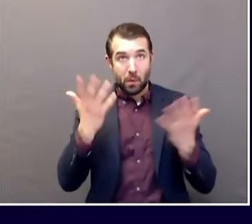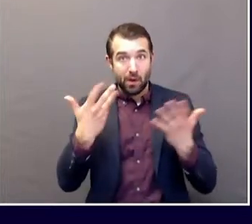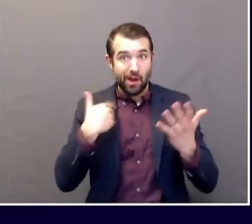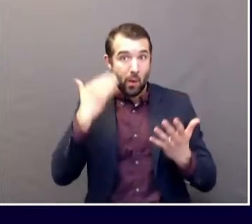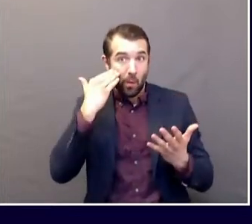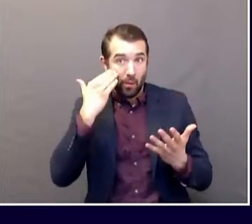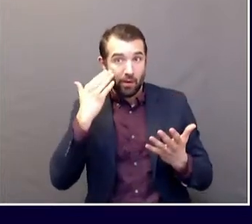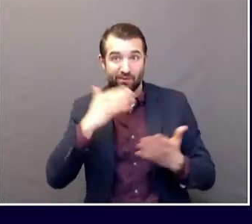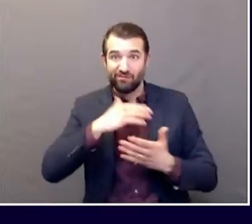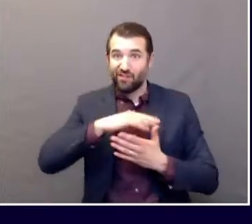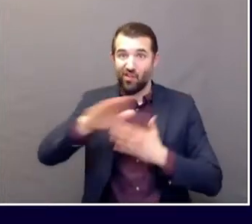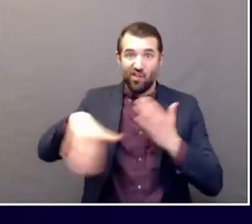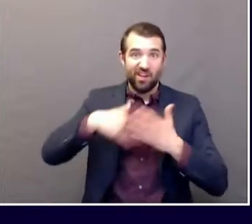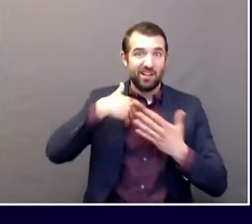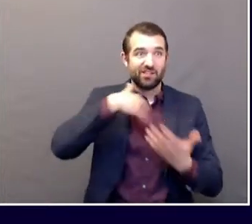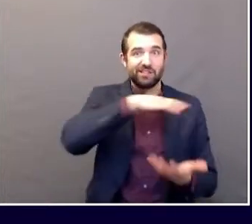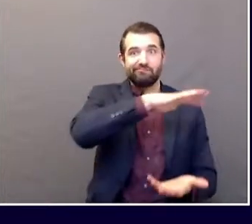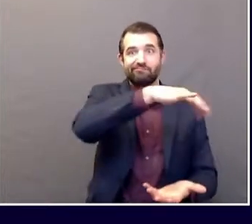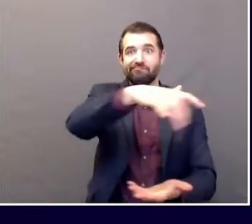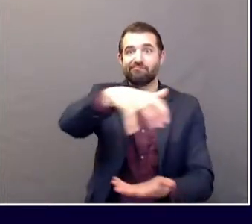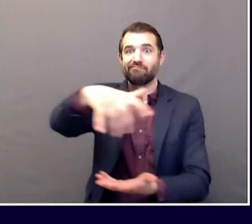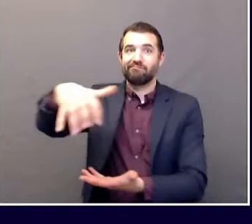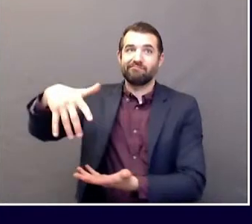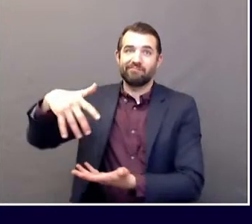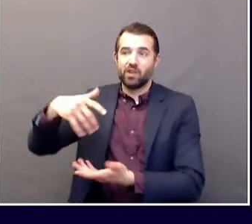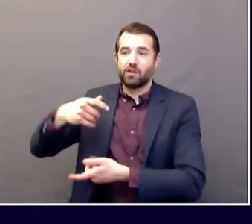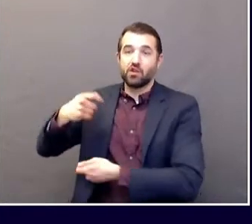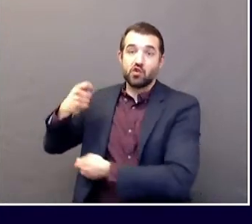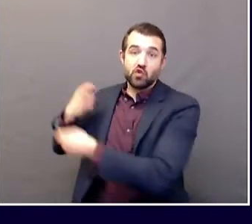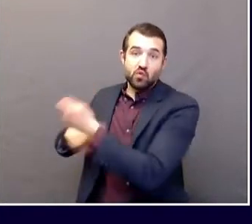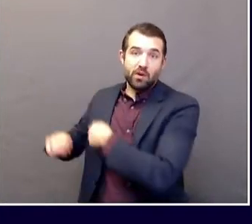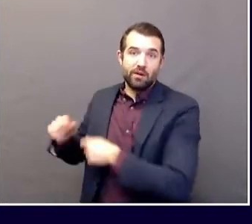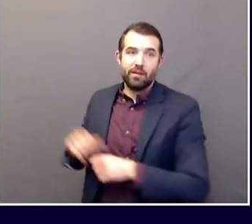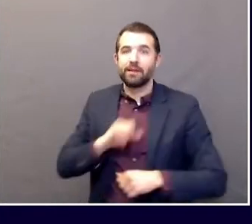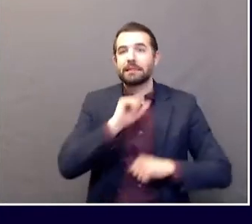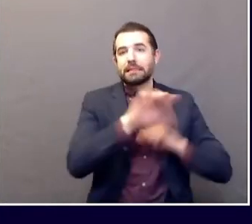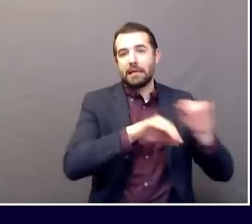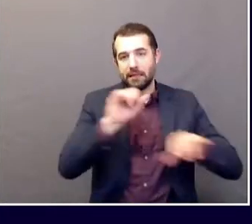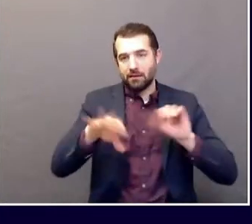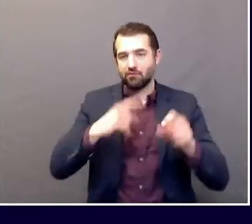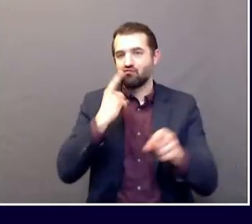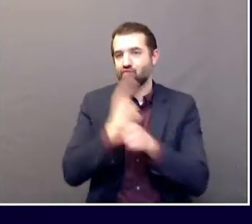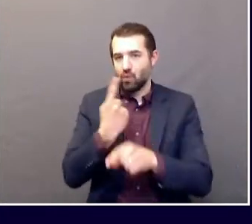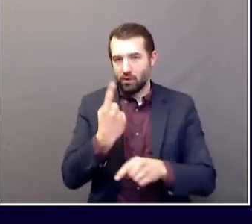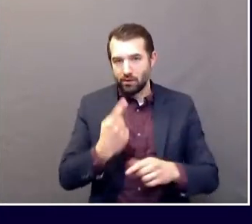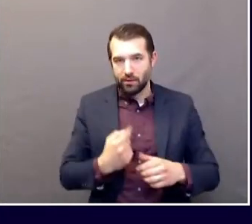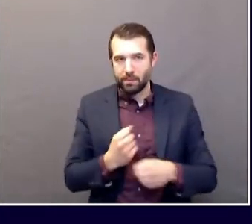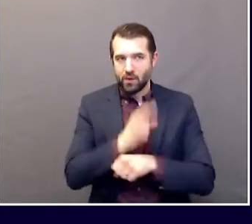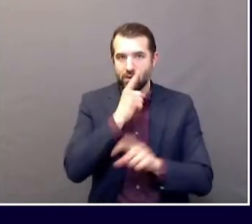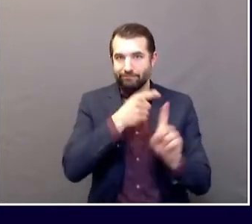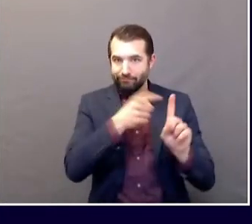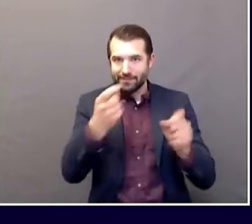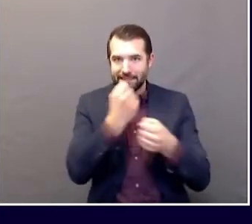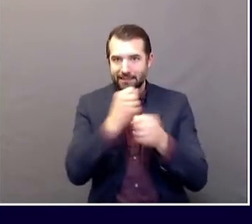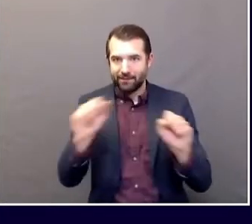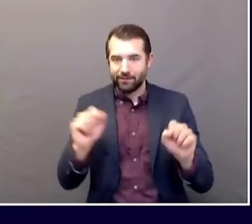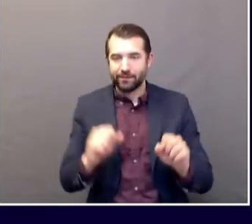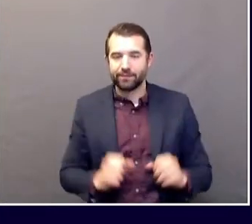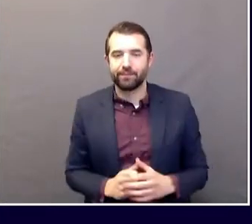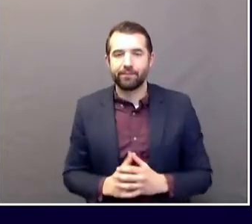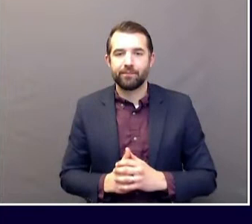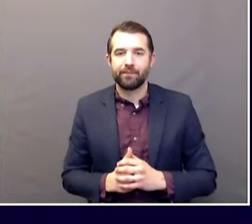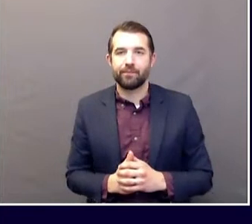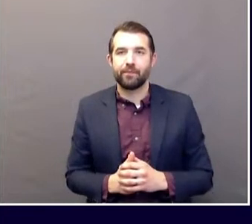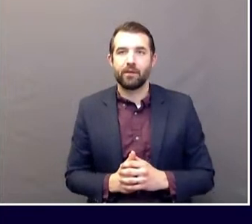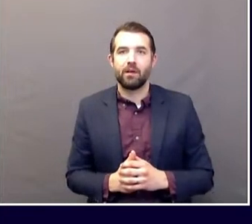with replacements coming in to make sure that those workers stay safe. And then is there a determination being done